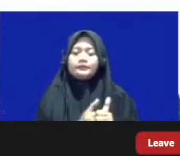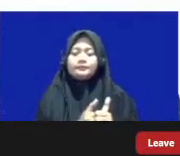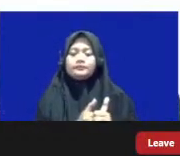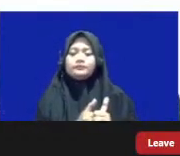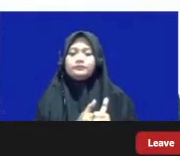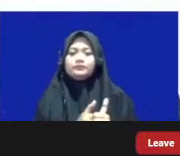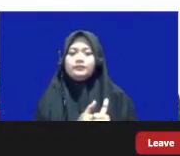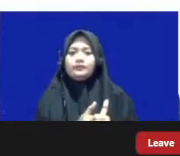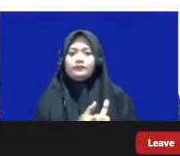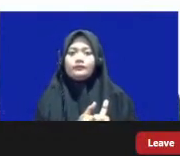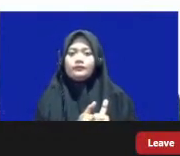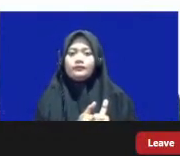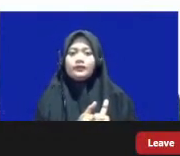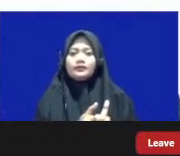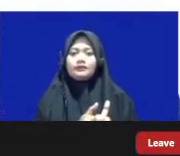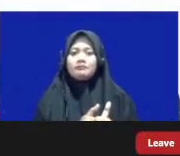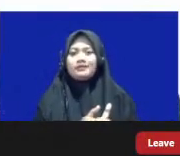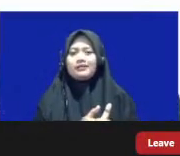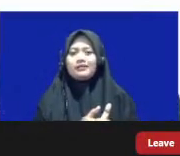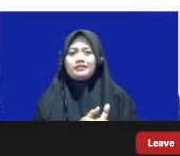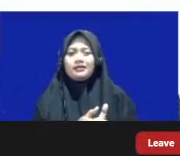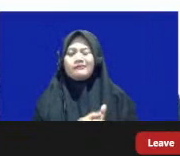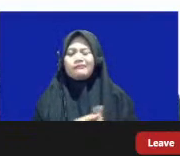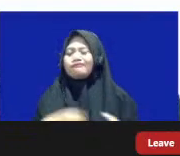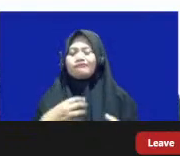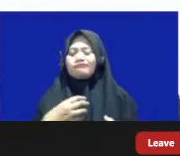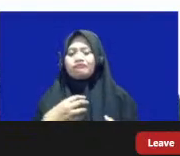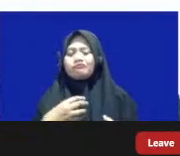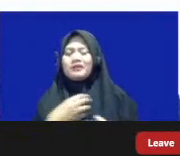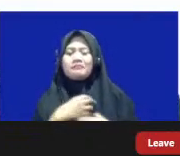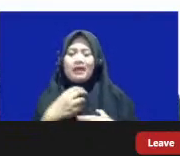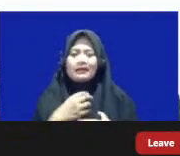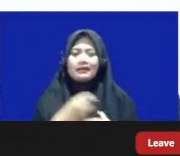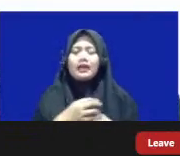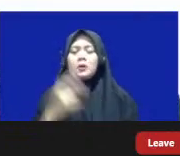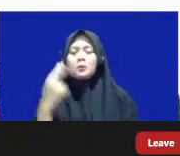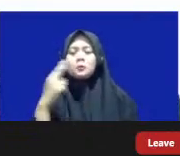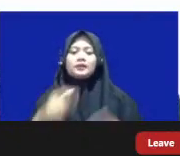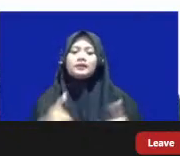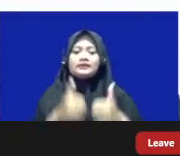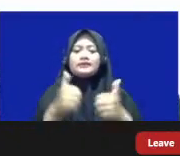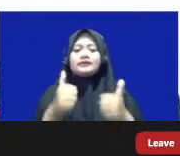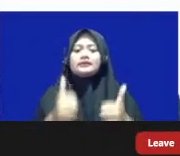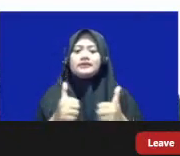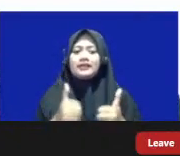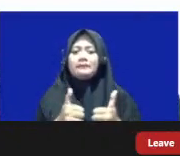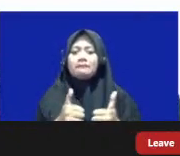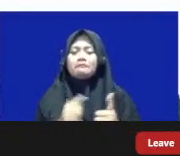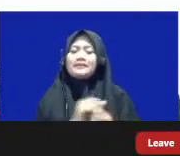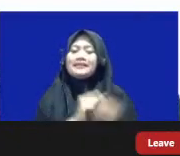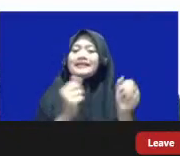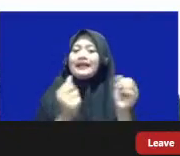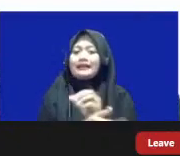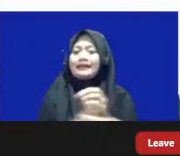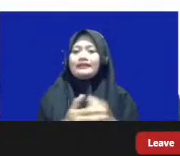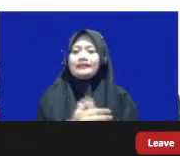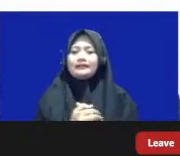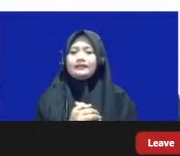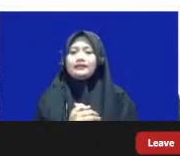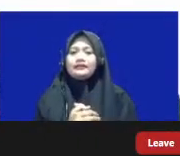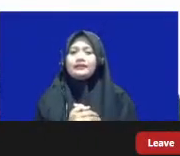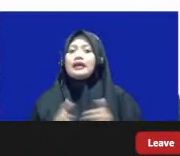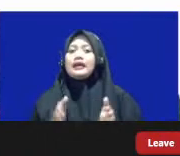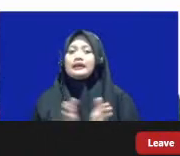disaster preparedness. The youth will also have to address the alarming consequences